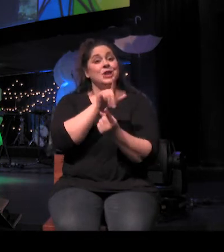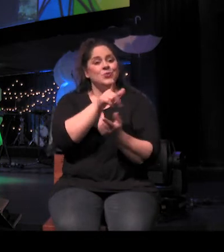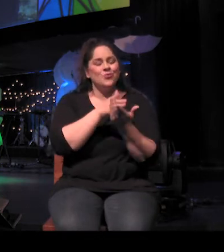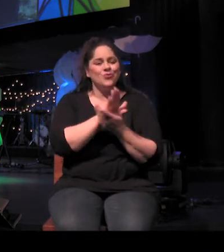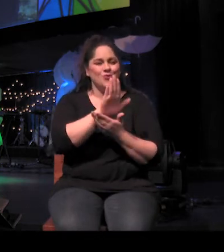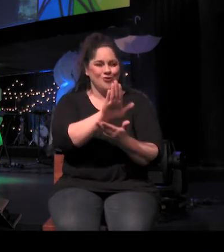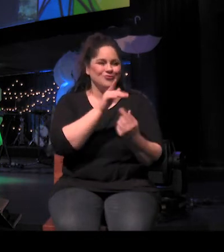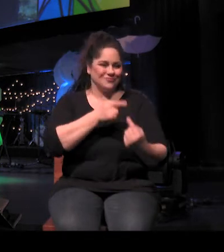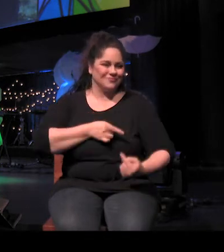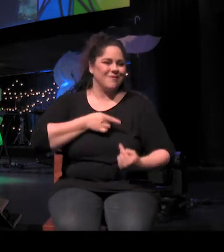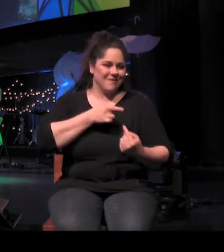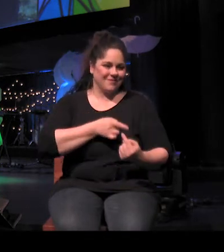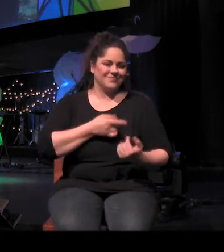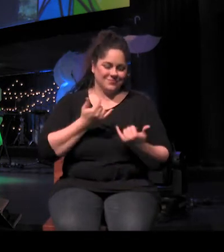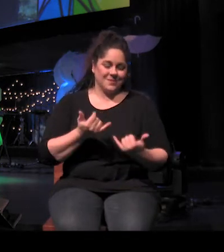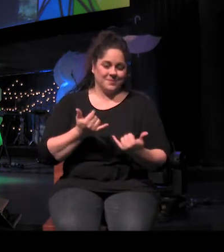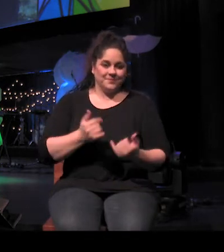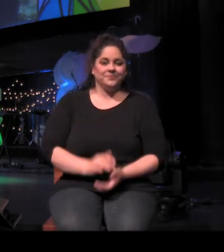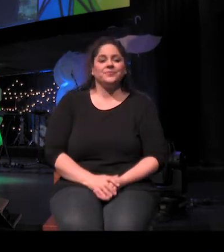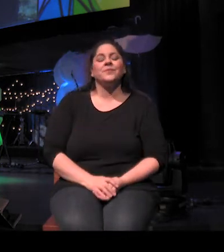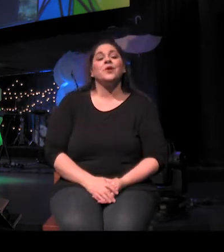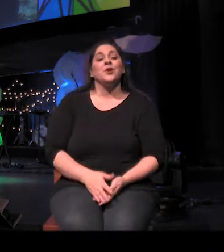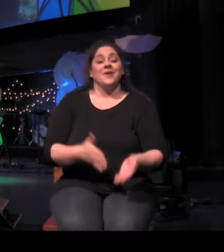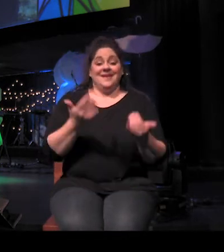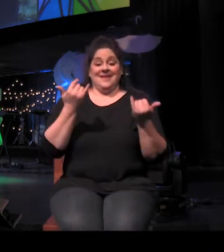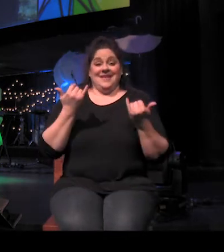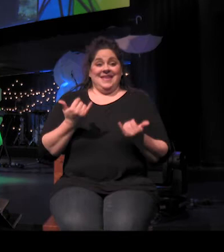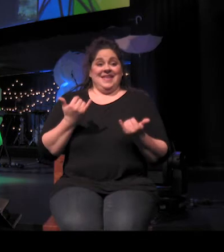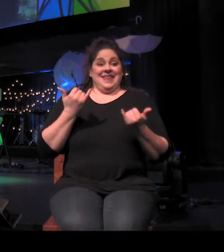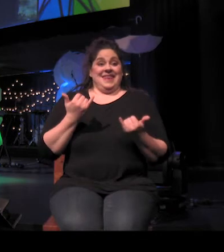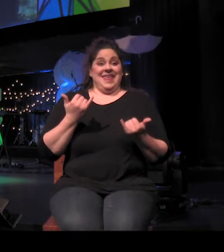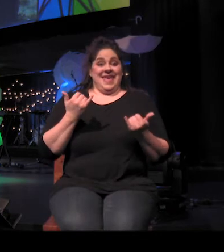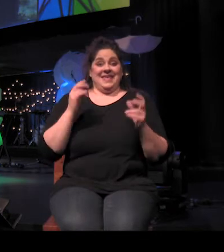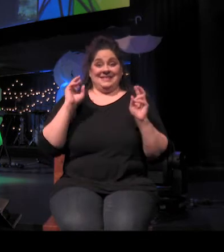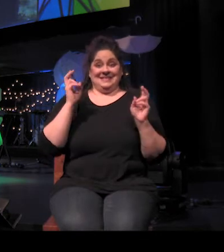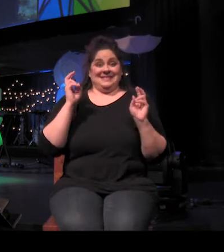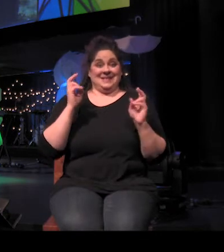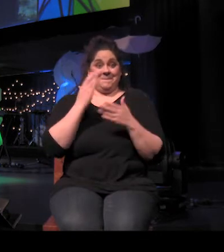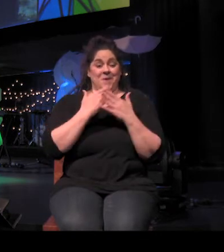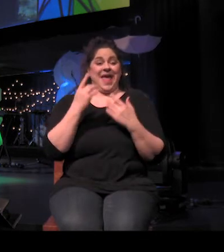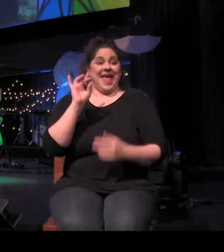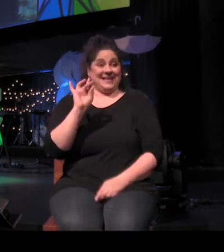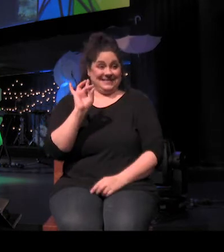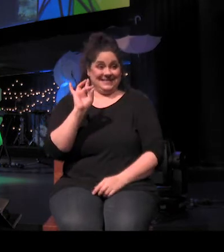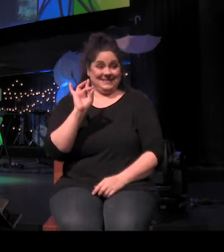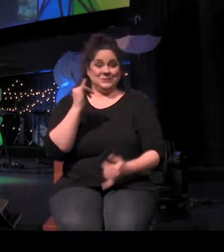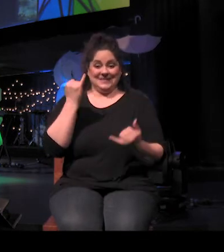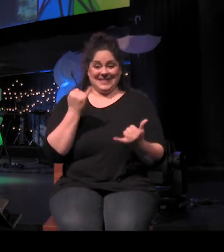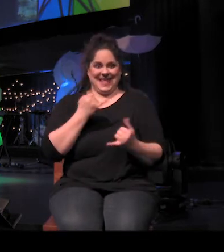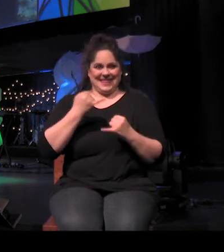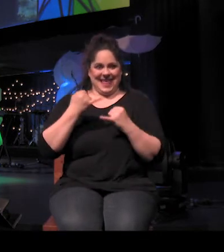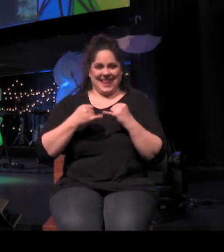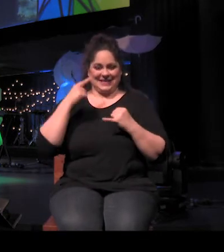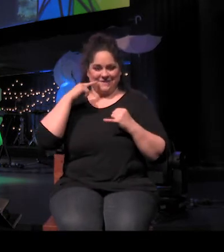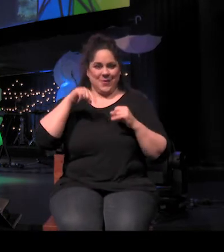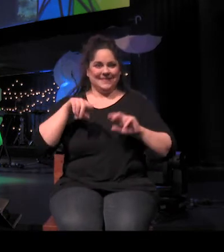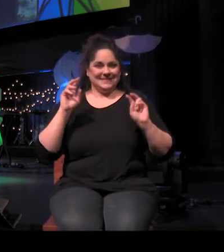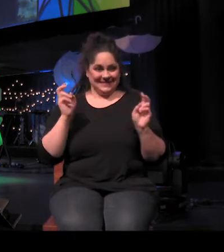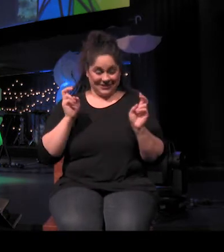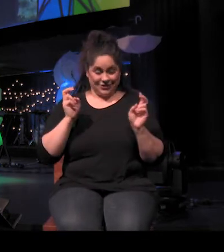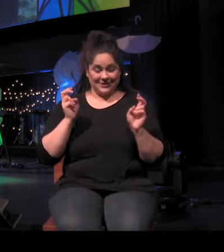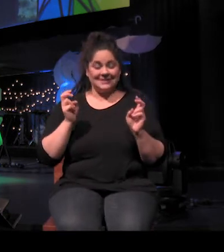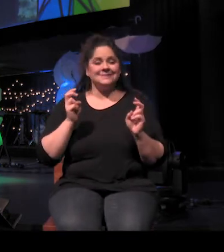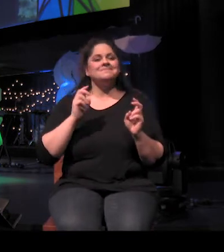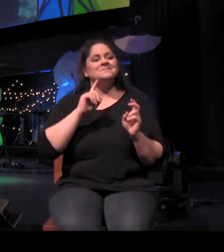well. Well, we're at part 8 of our series called Made for This Moment. We're wrapping it up today, and I'm